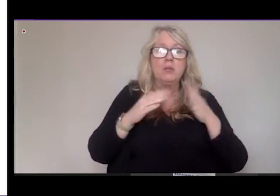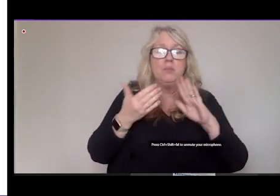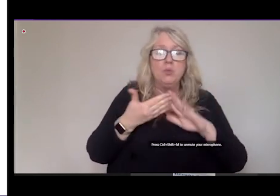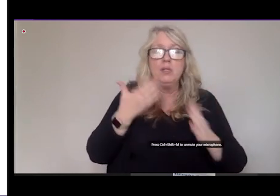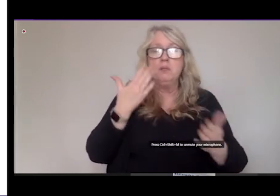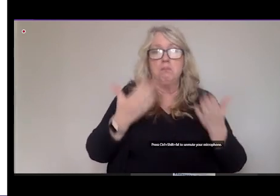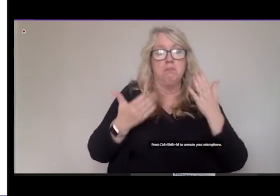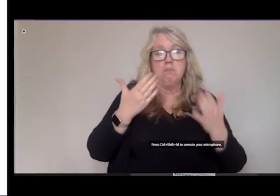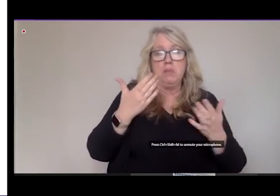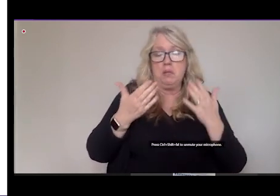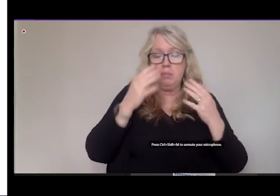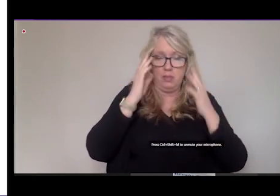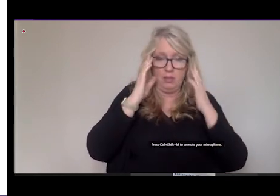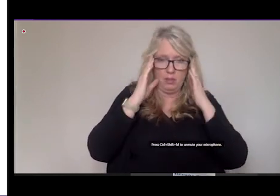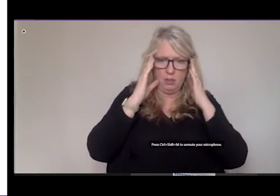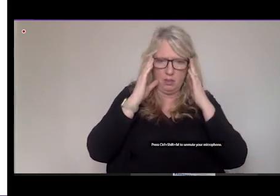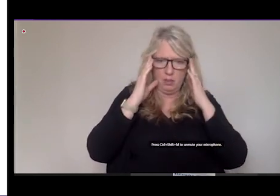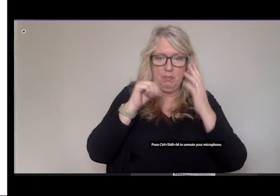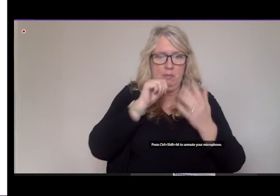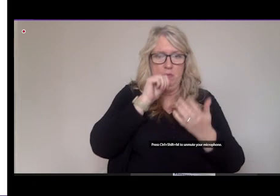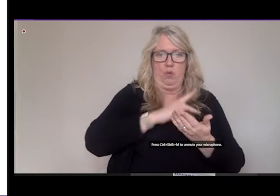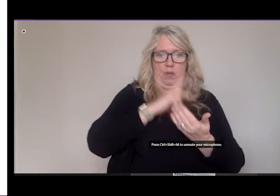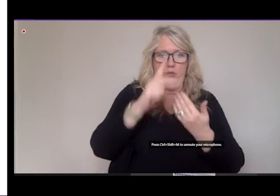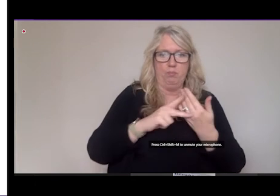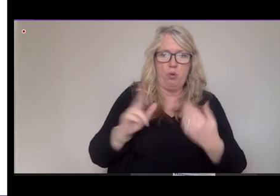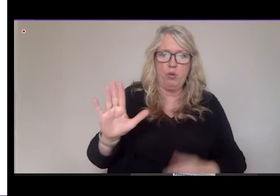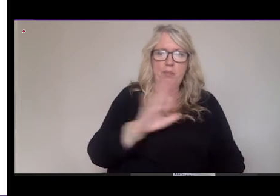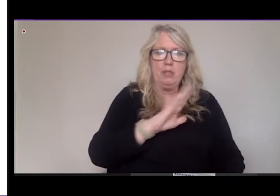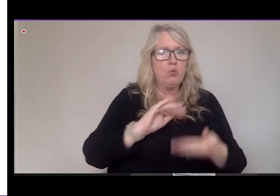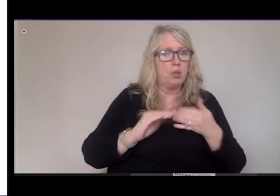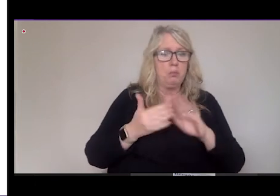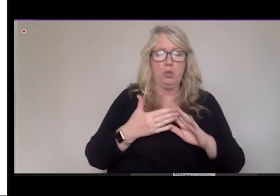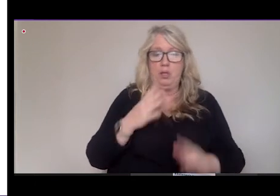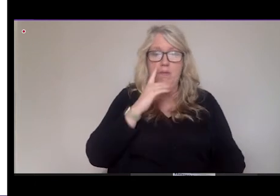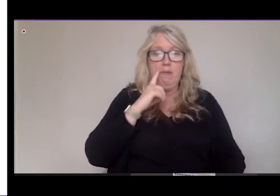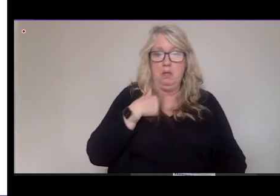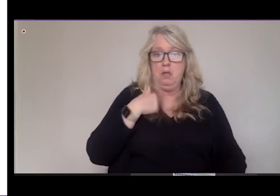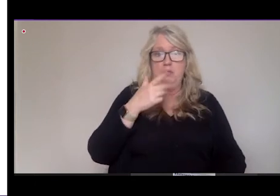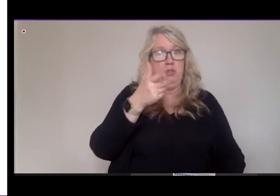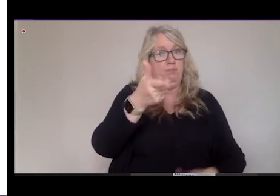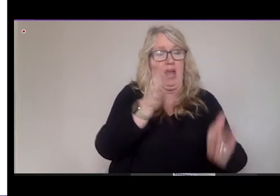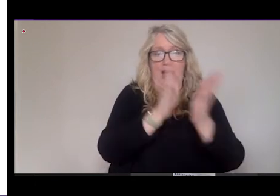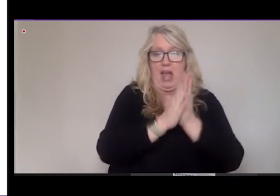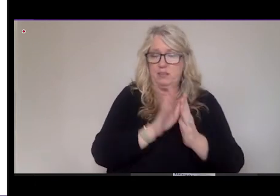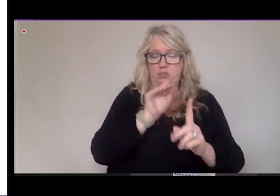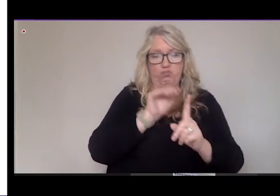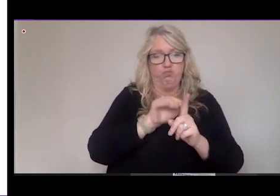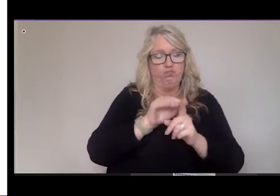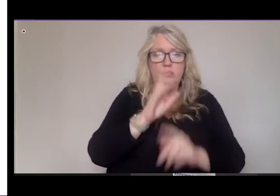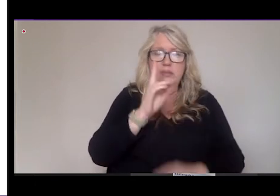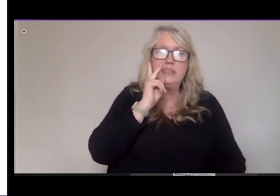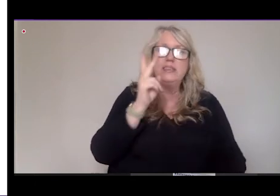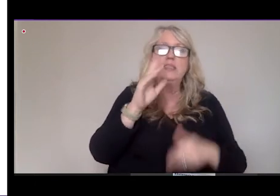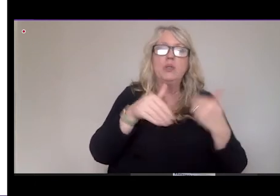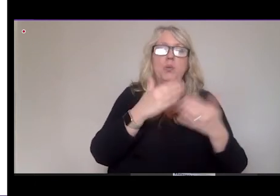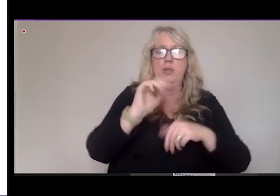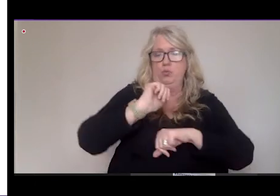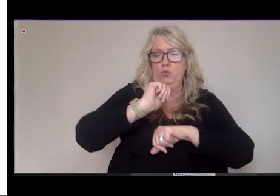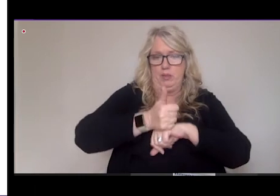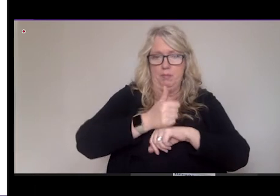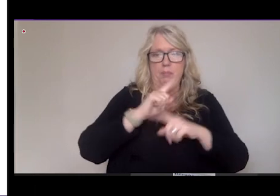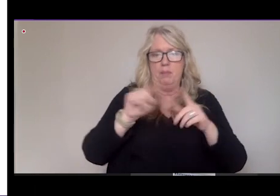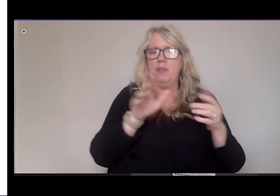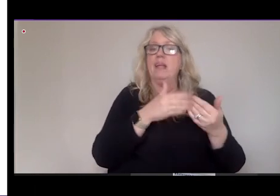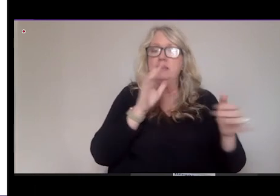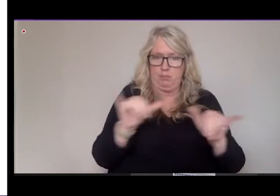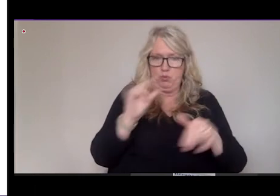in many communities. It might be something, if you don't have one of these programs in your community, knock on Lyft's door and see what